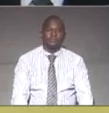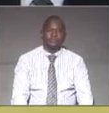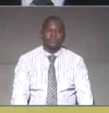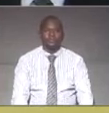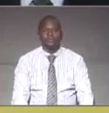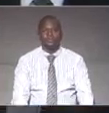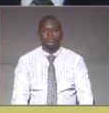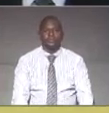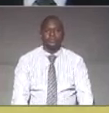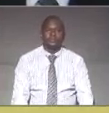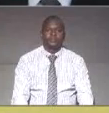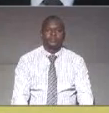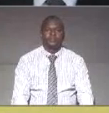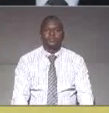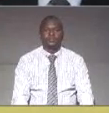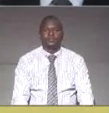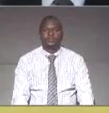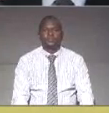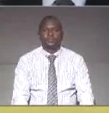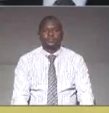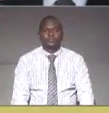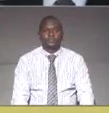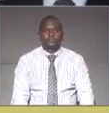billows roll,